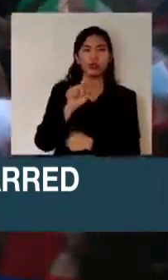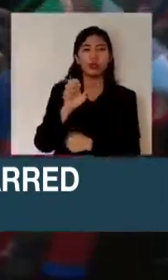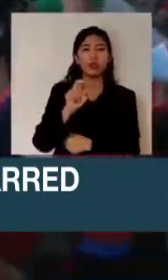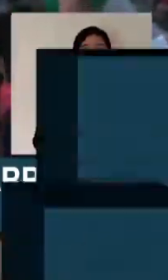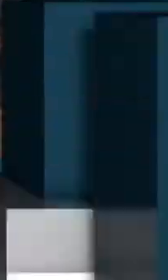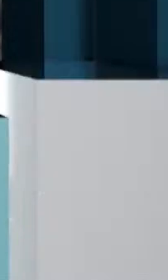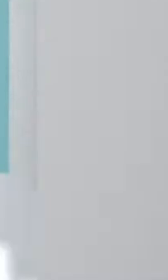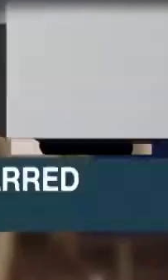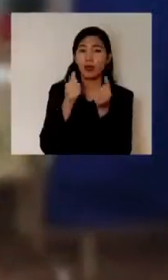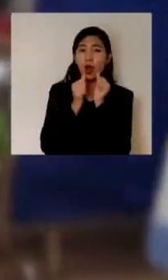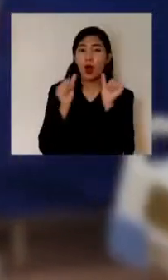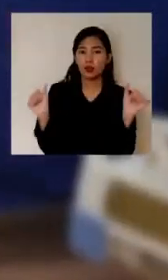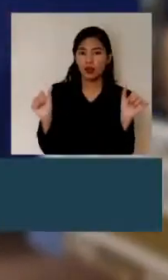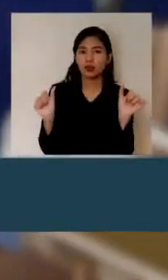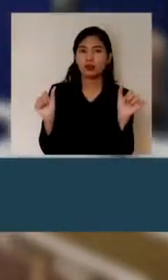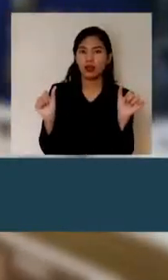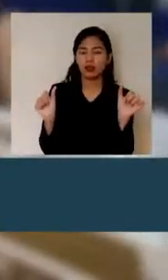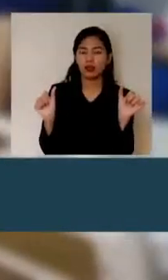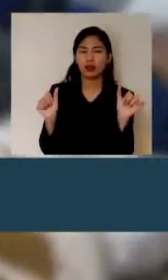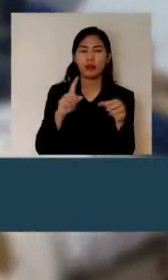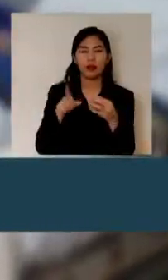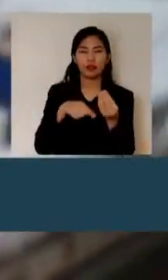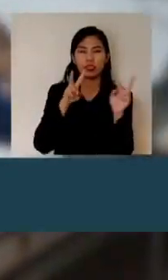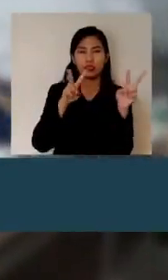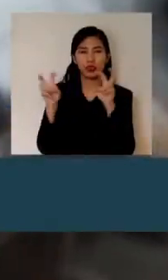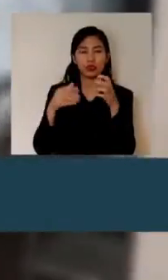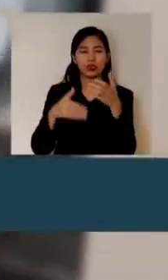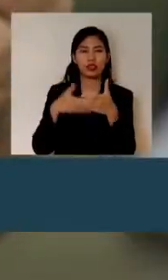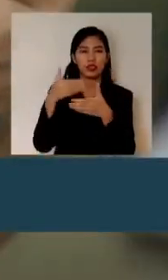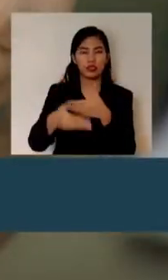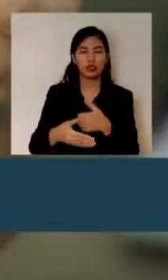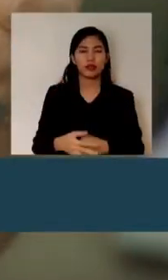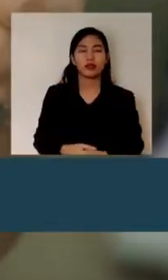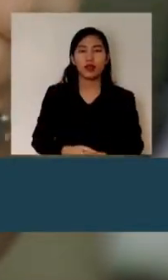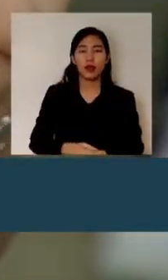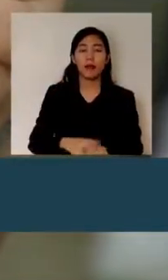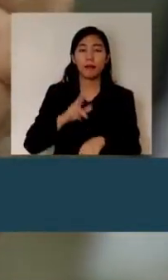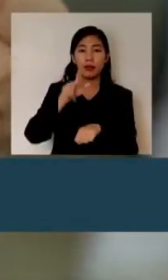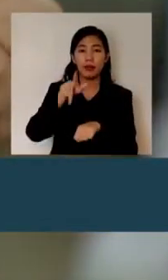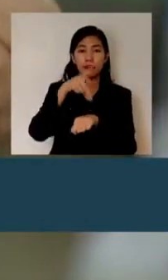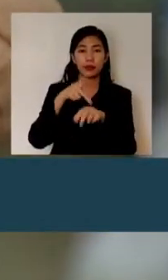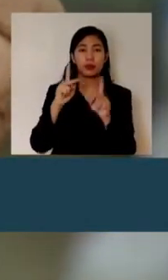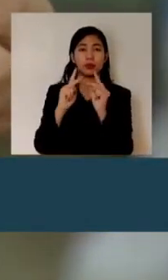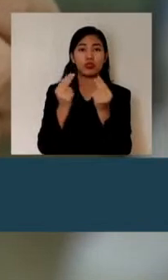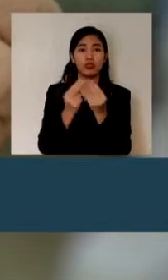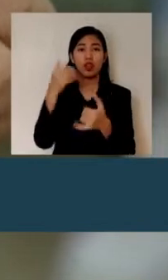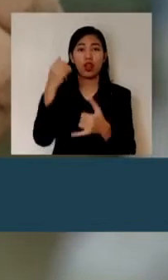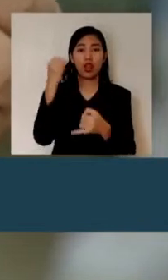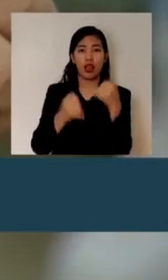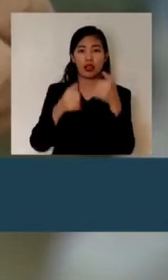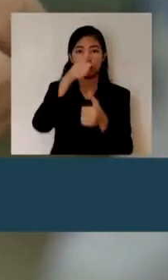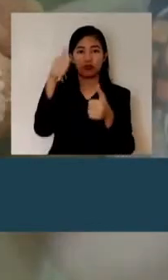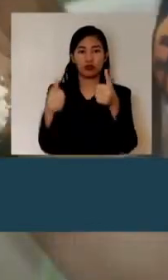matter. The Philippines again slides to last place in Bloomberg's COVID Resilience